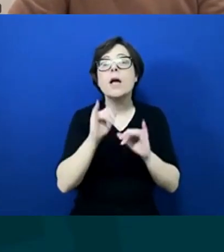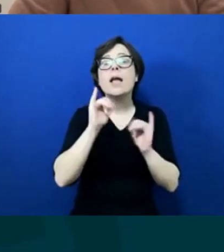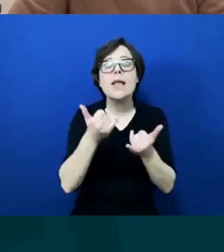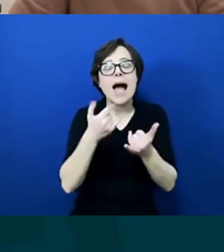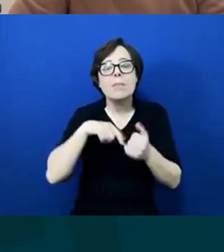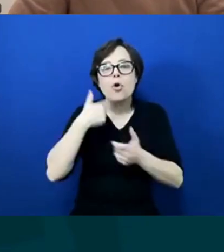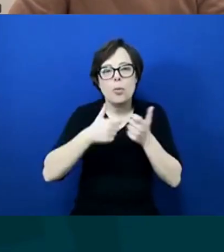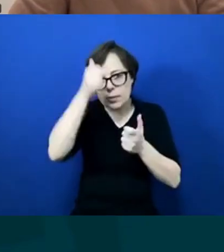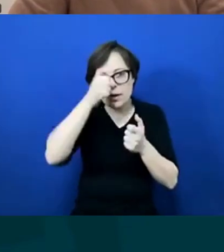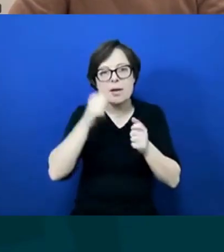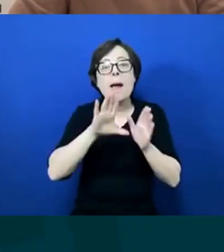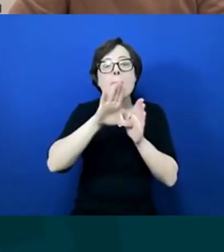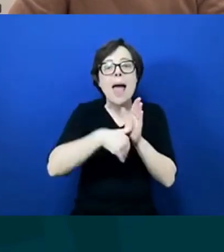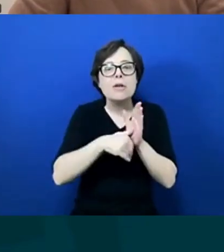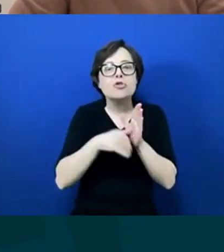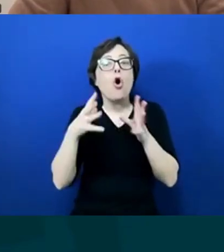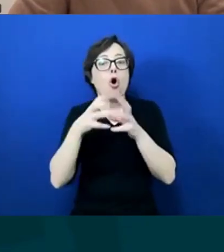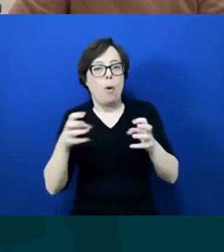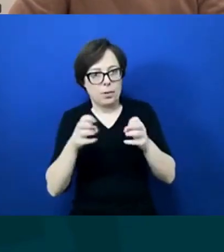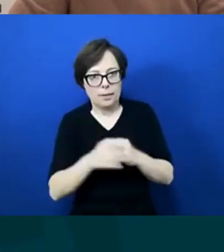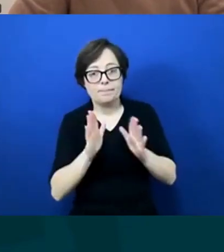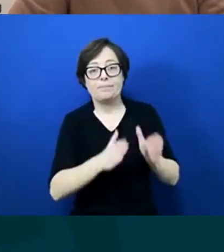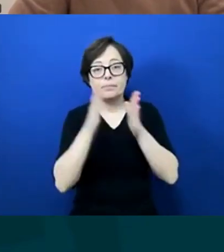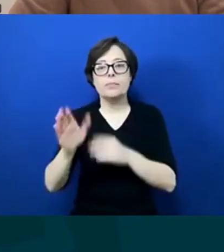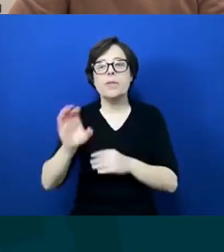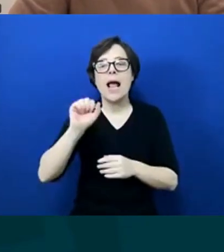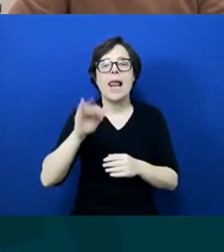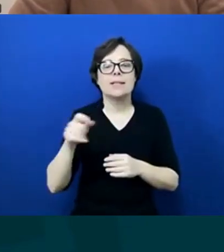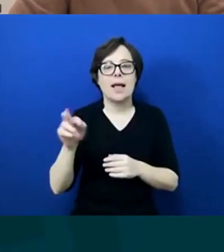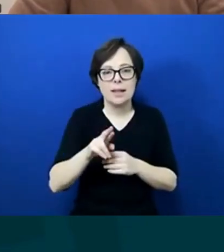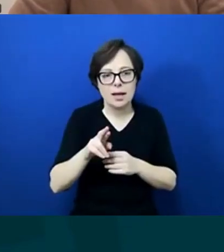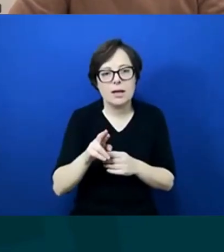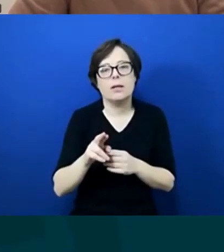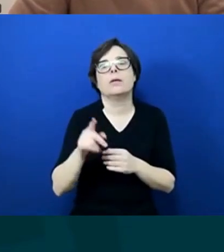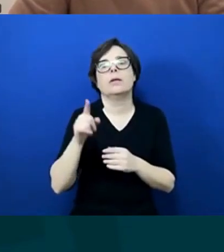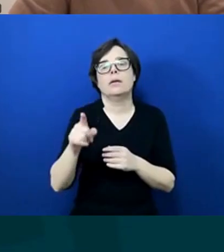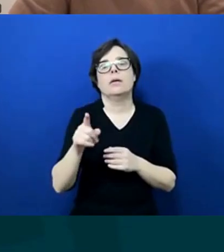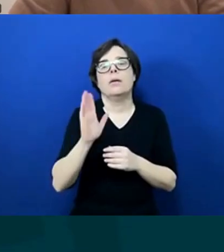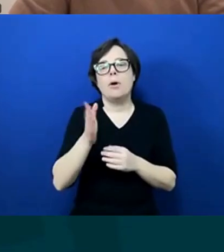Alexander Sauthoff will speak on urban planning for